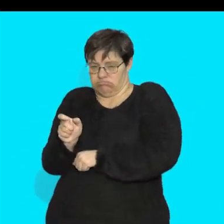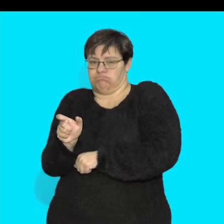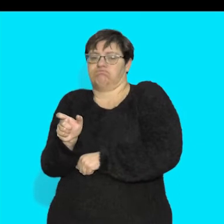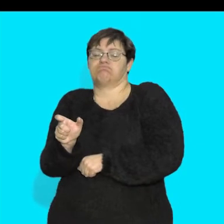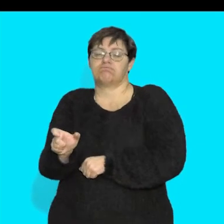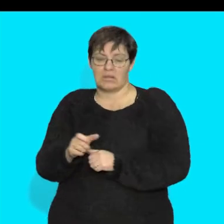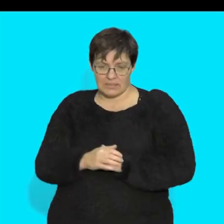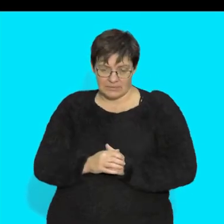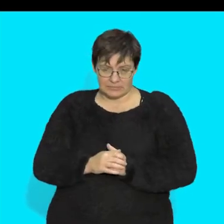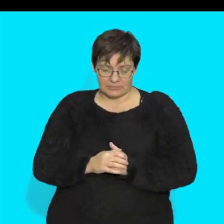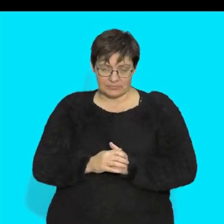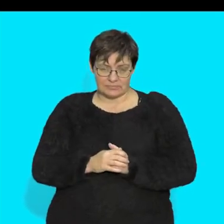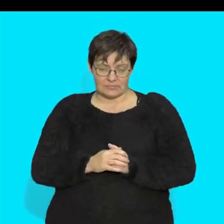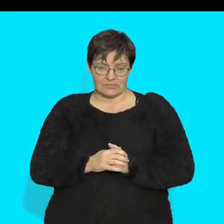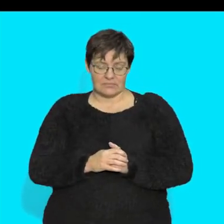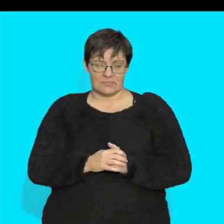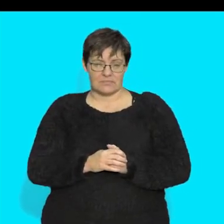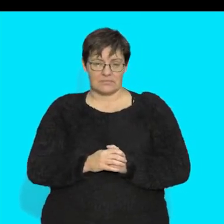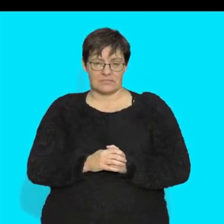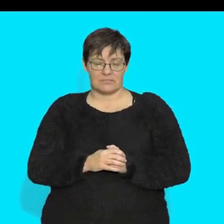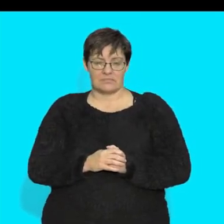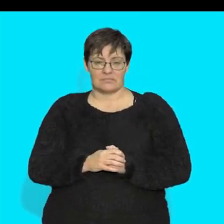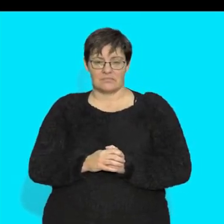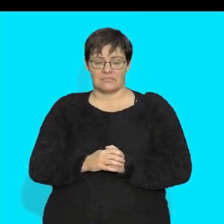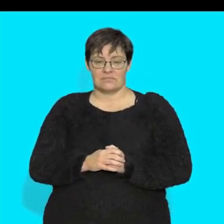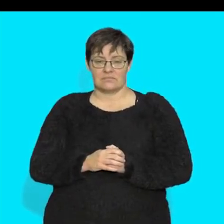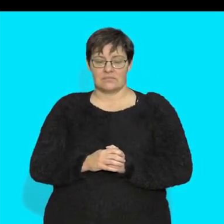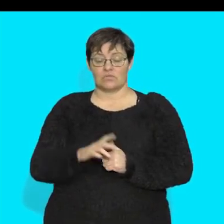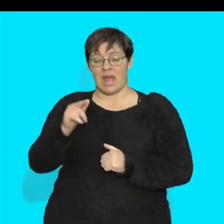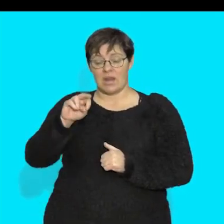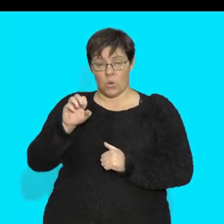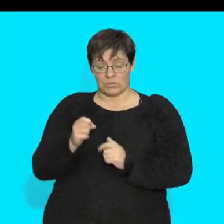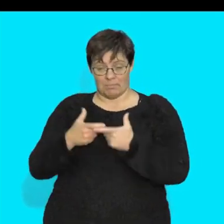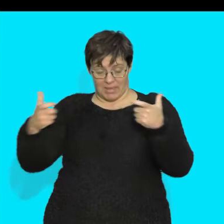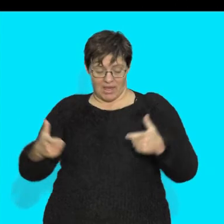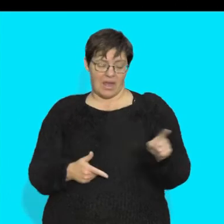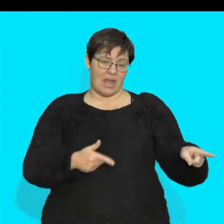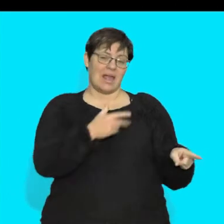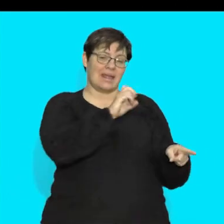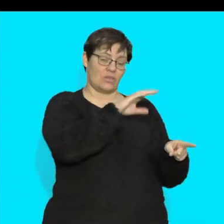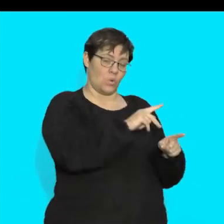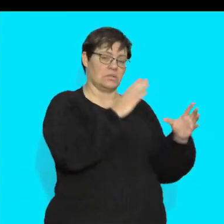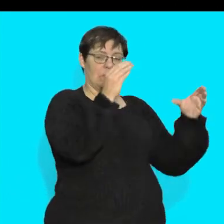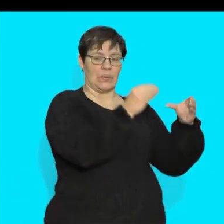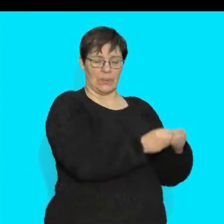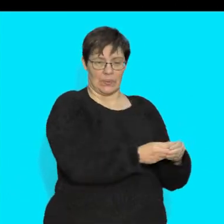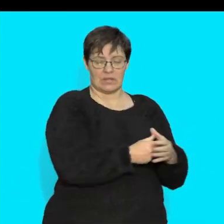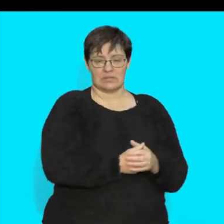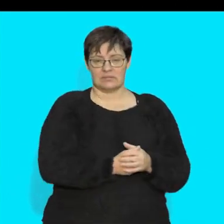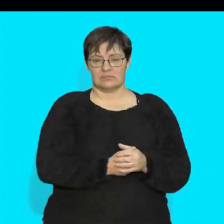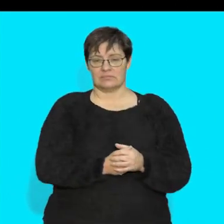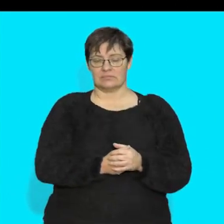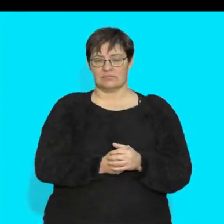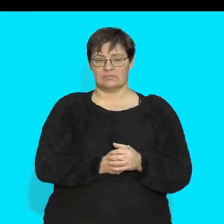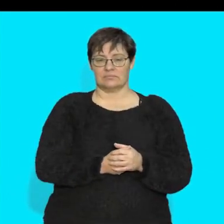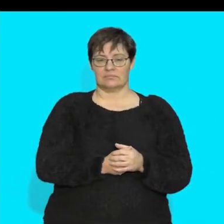less and less, your cathode will get smaller, and your anode will get bigger. This gets smaller, and this one